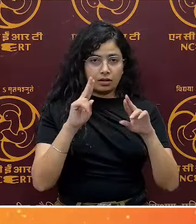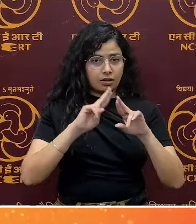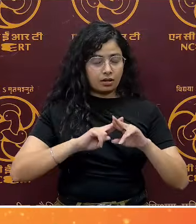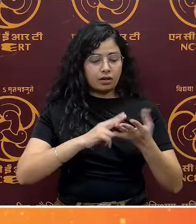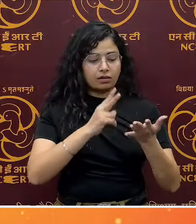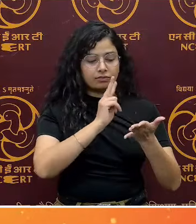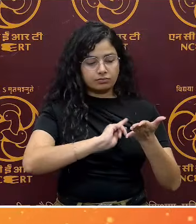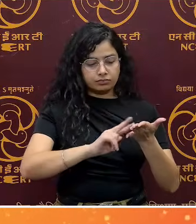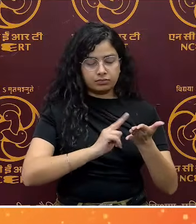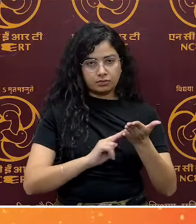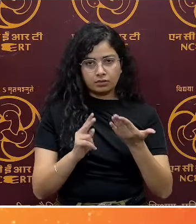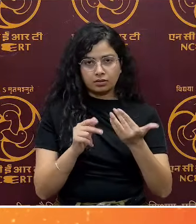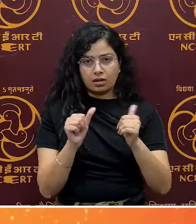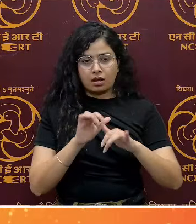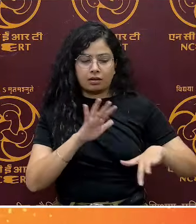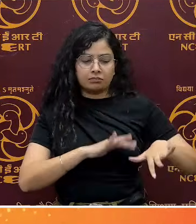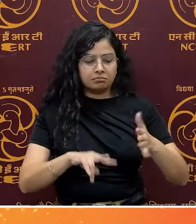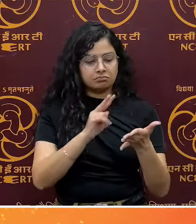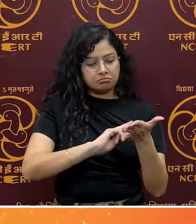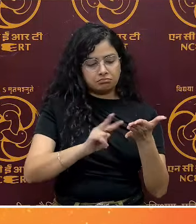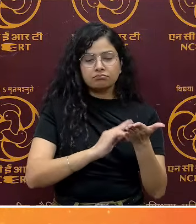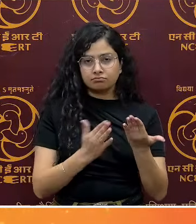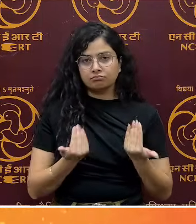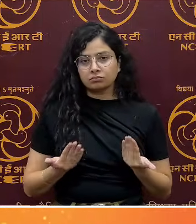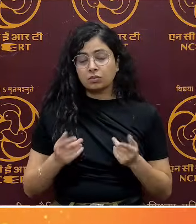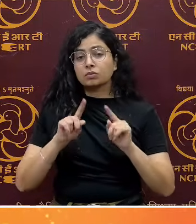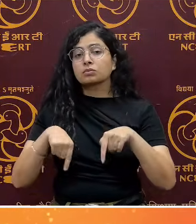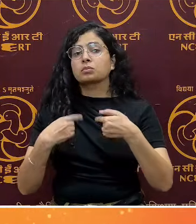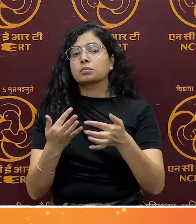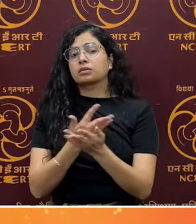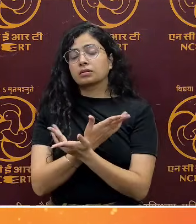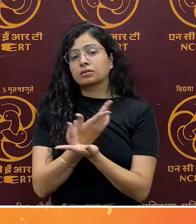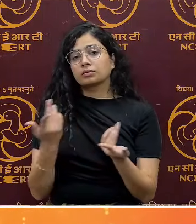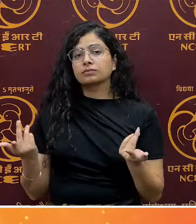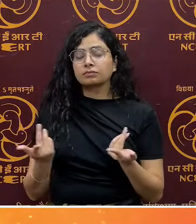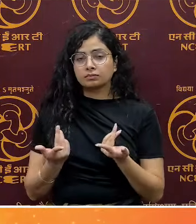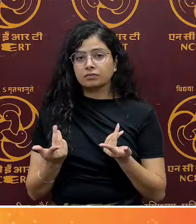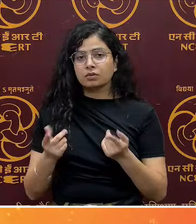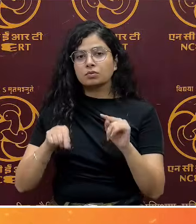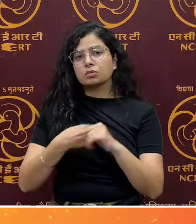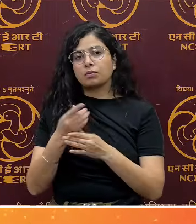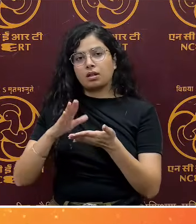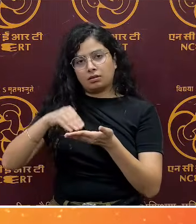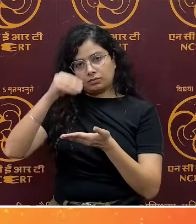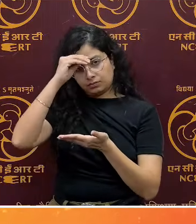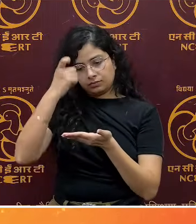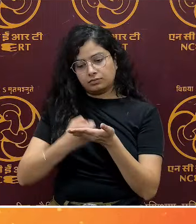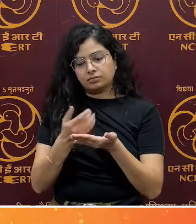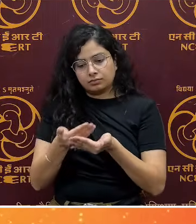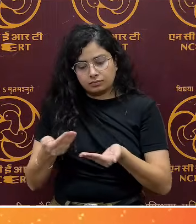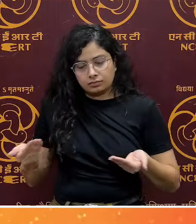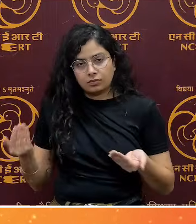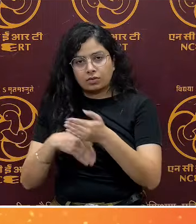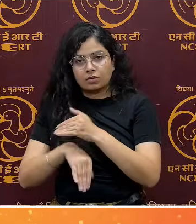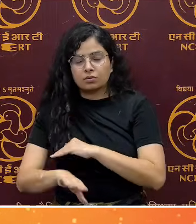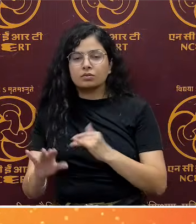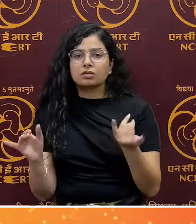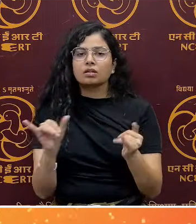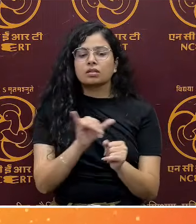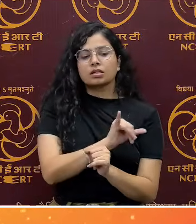activity. It is written here, and then there is learning resources in which there is a